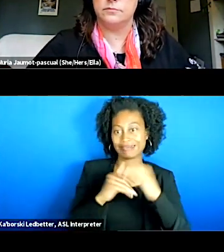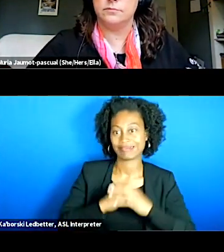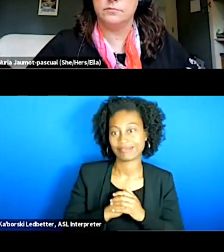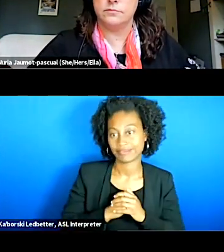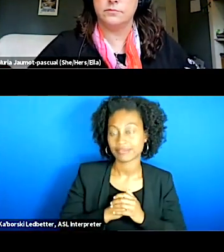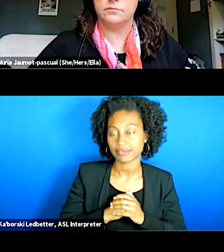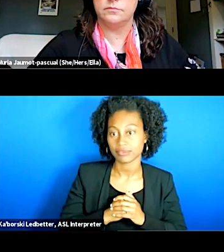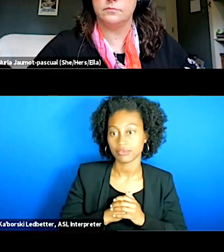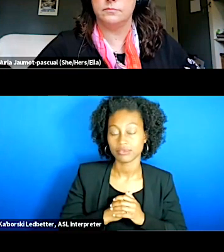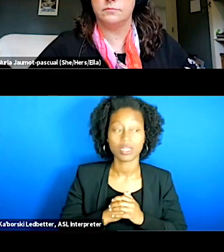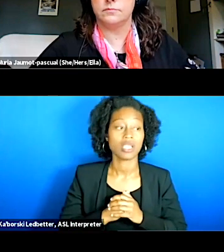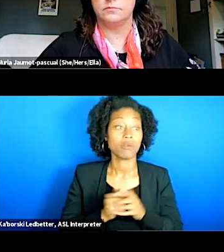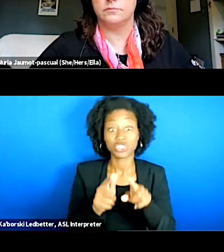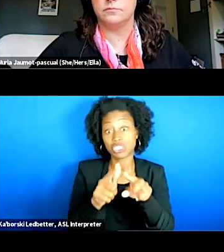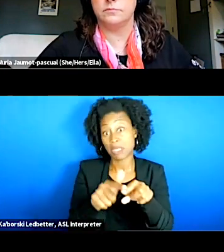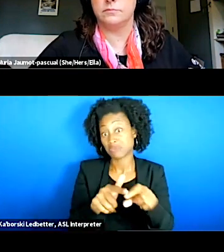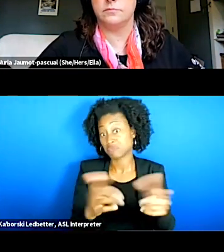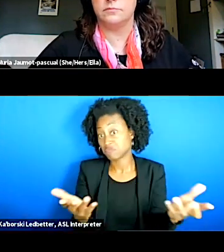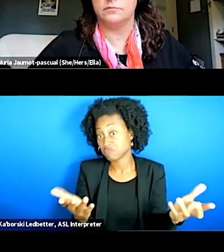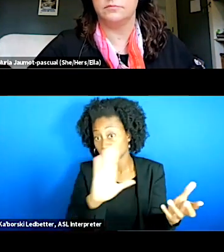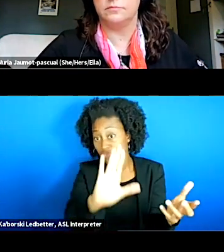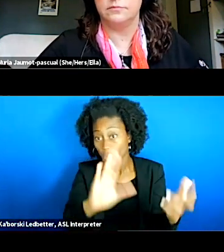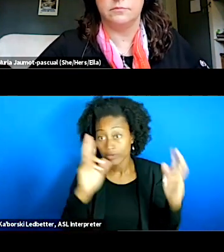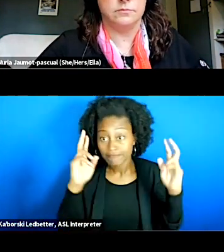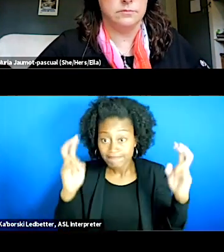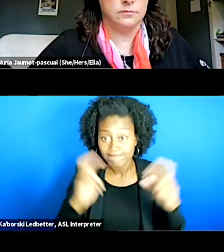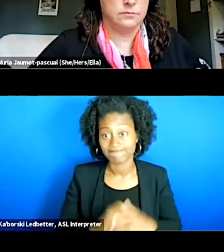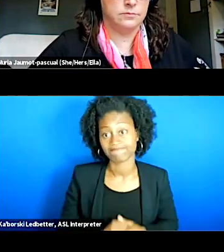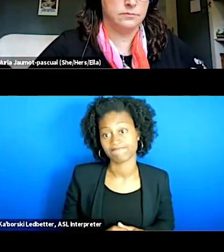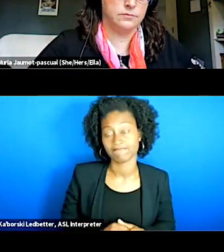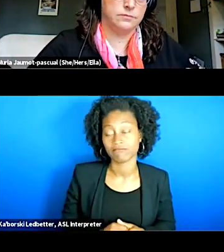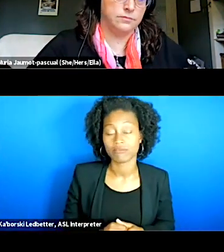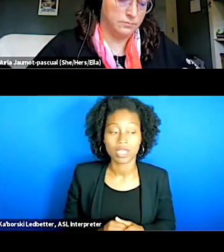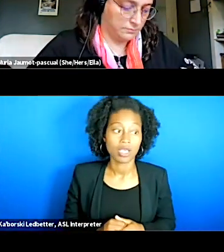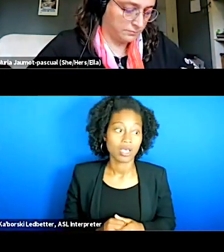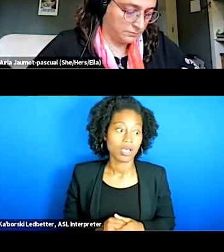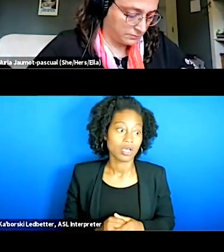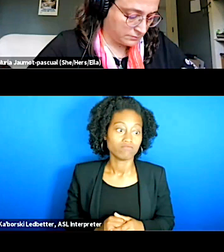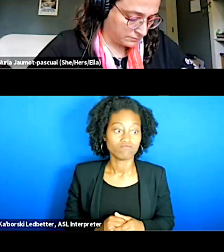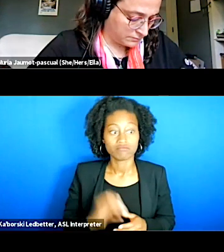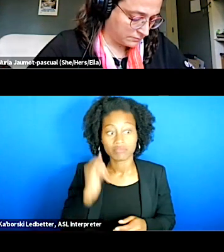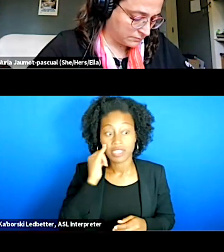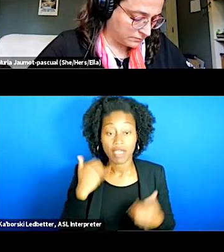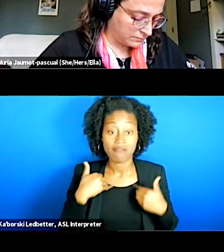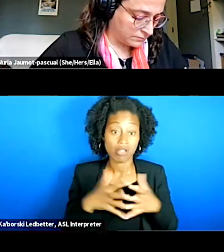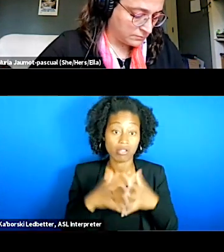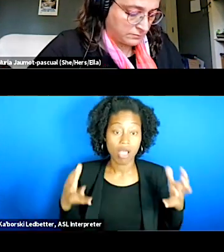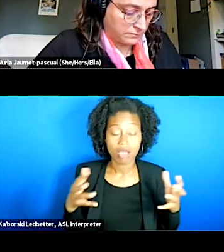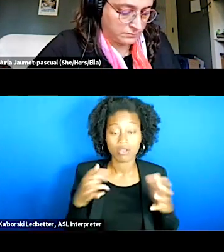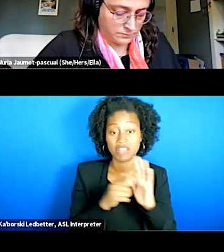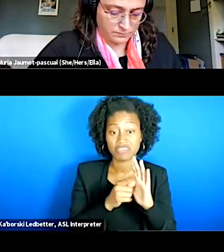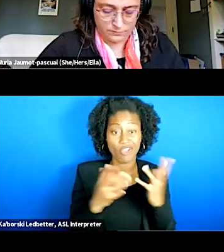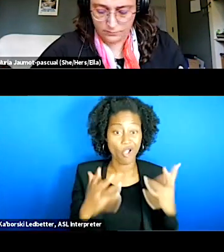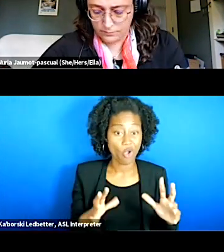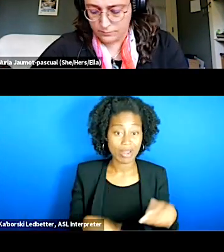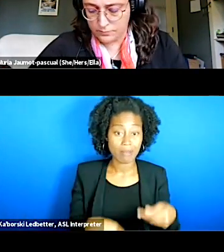And so it really depends on, the topic you choose and whether it has a lot of literature already